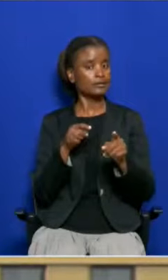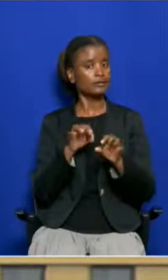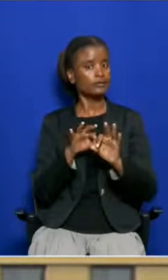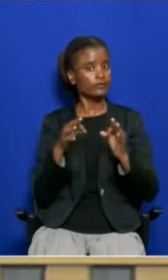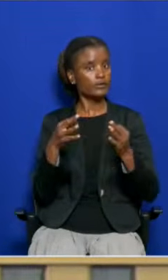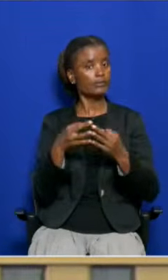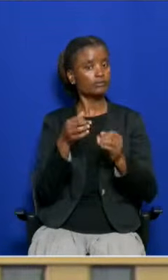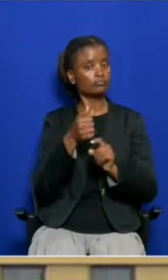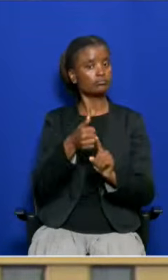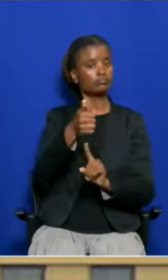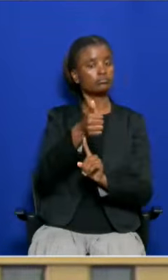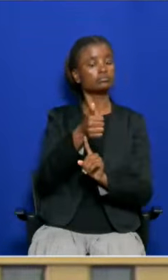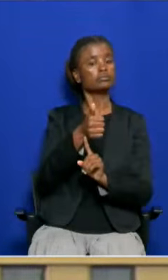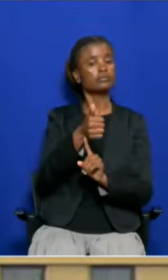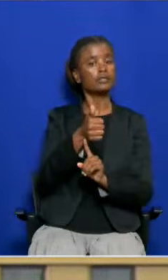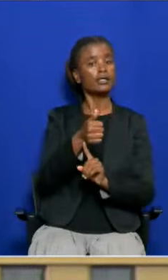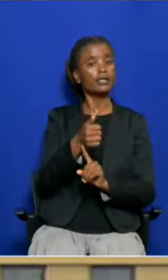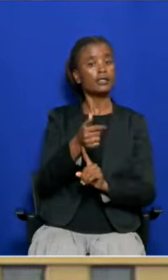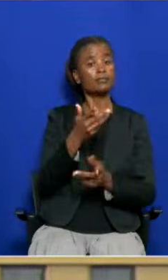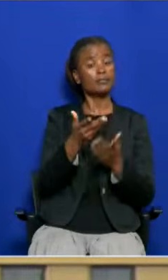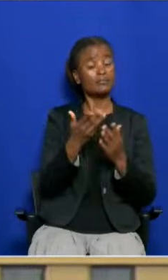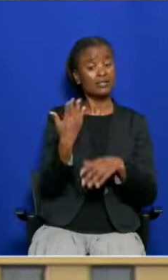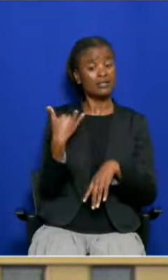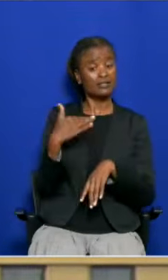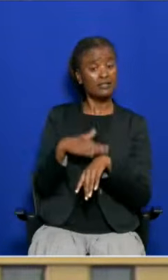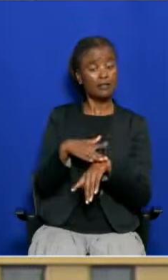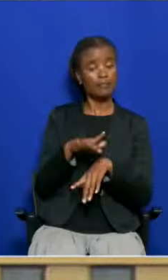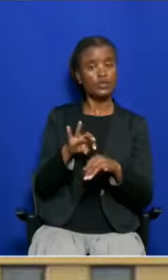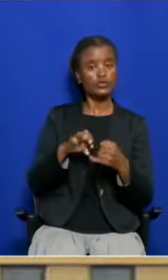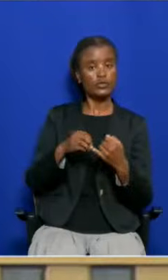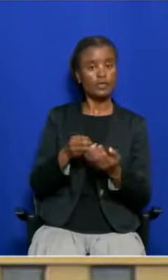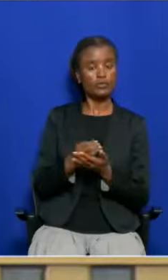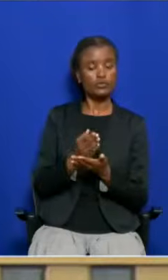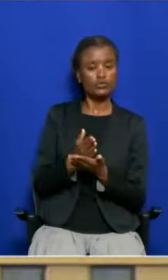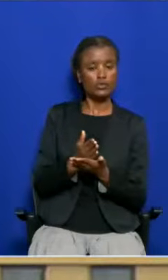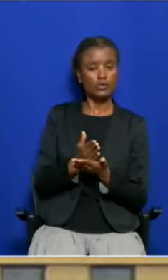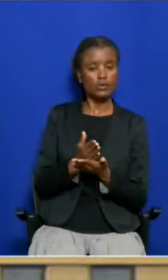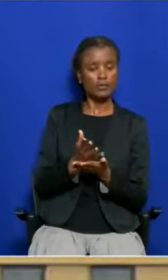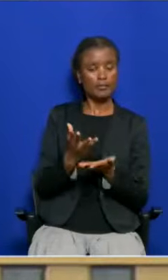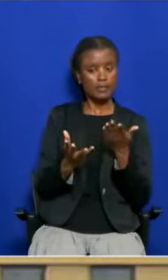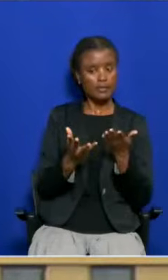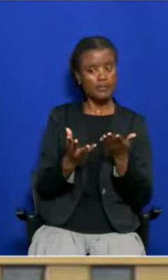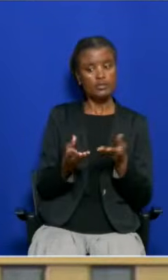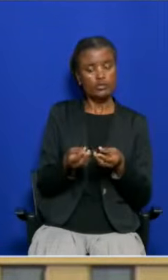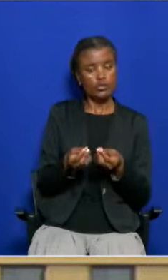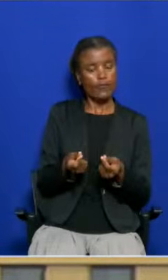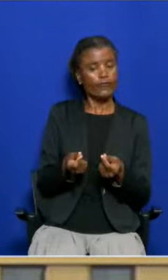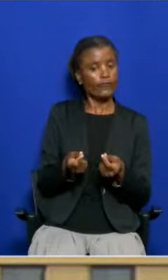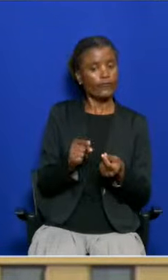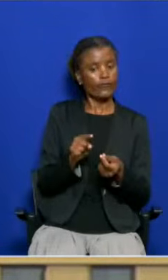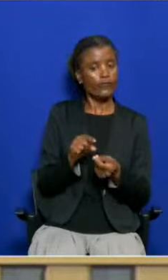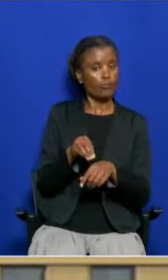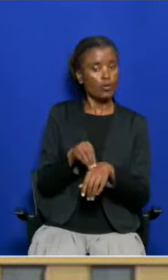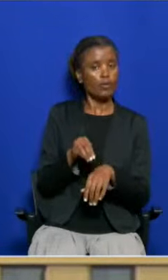was trying to make means to solve what has happened